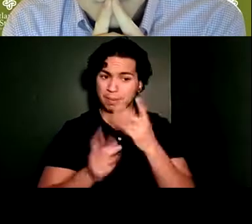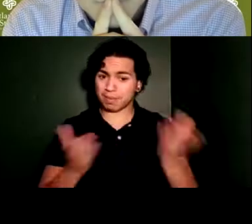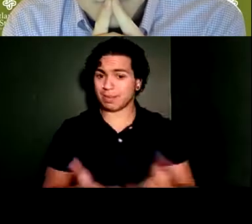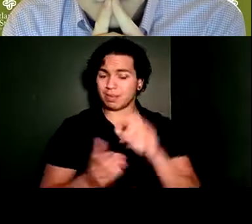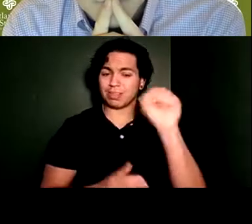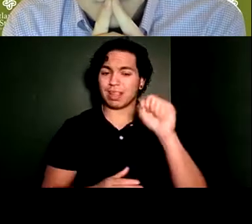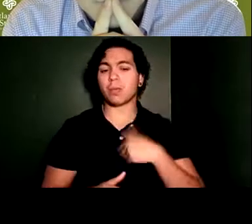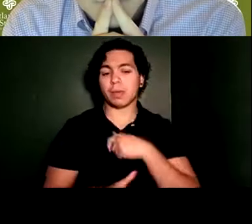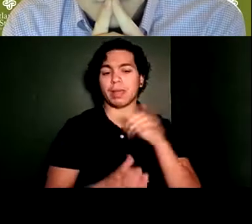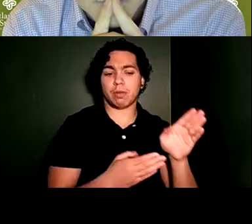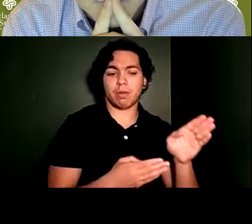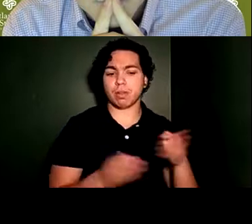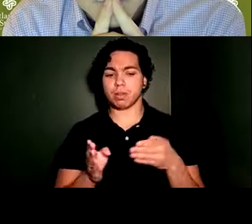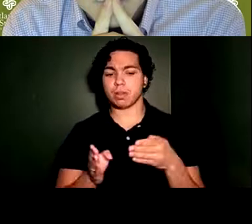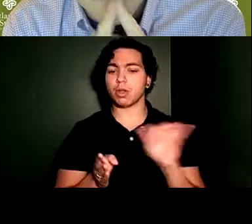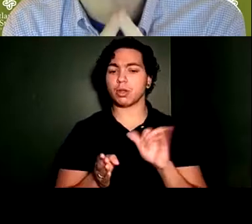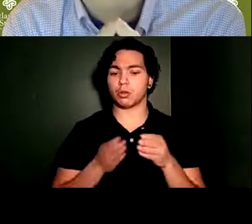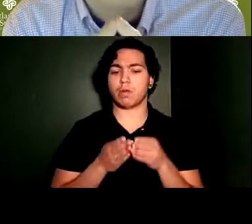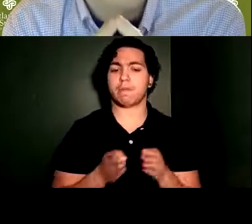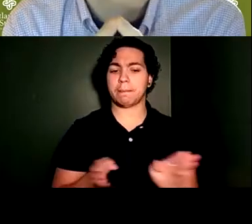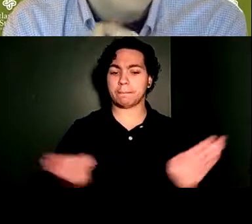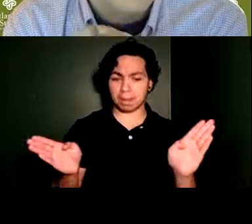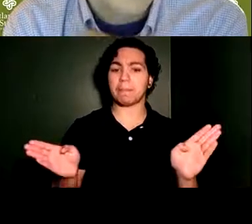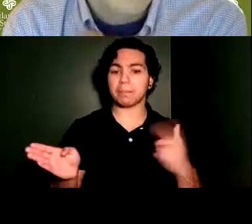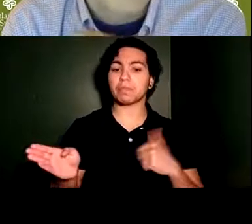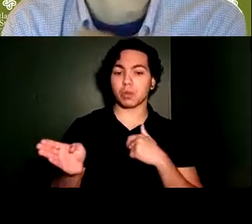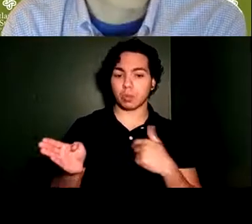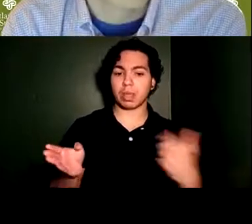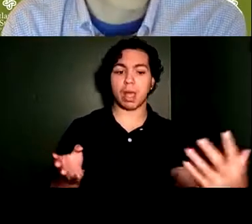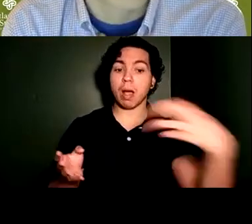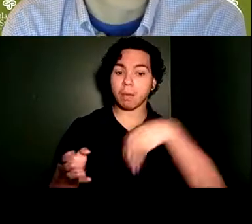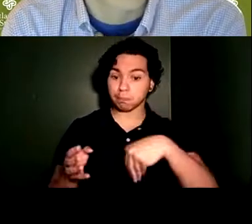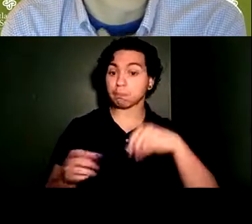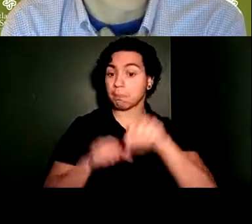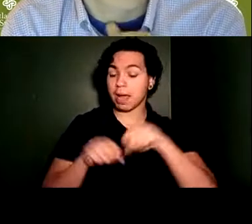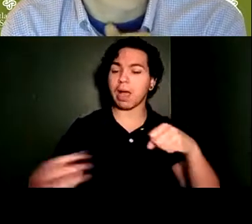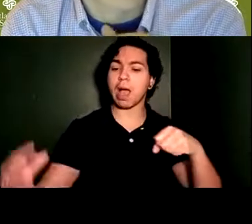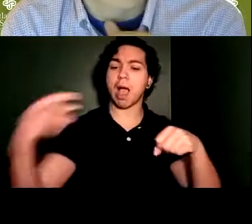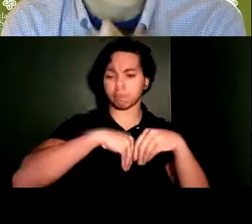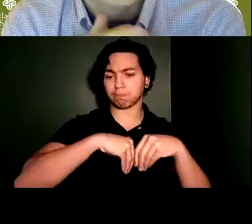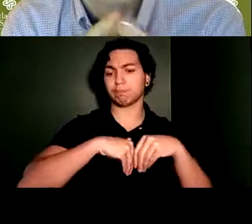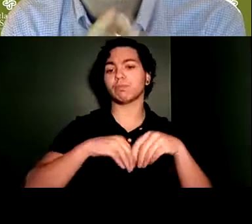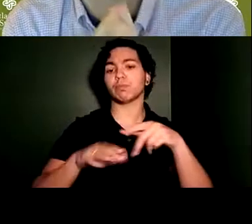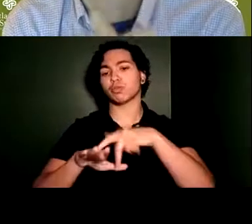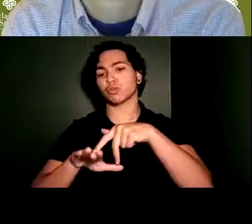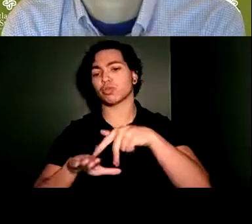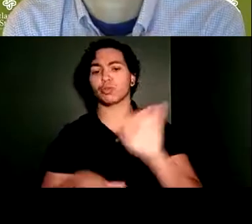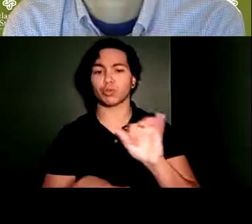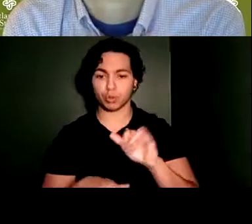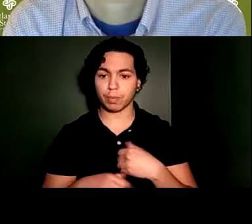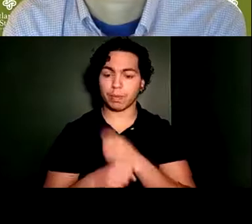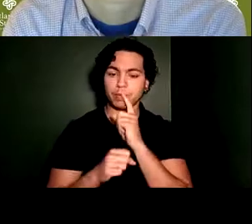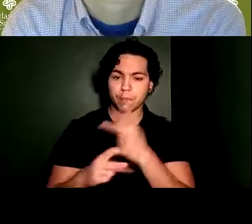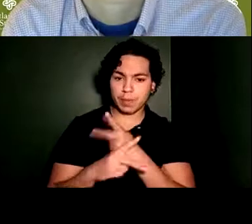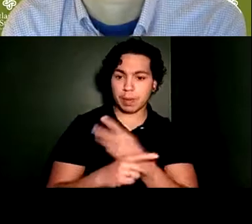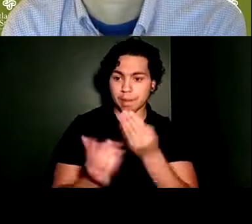as well. And the way we did that was by looking to scooters, to saying, okay, how can we use where the investment